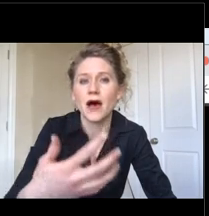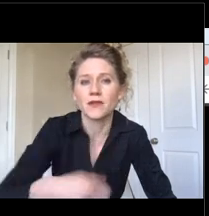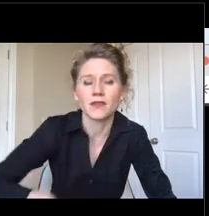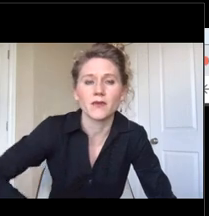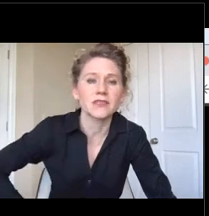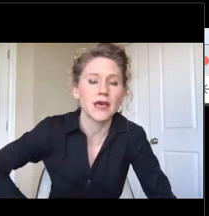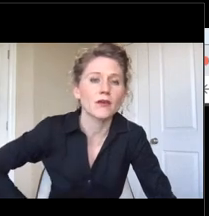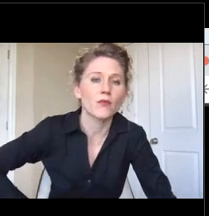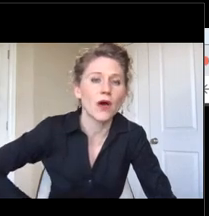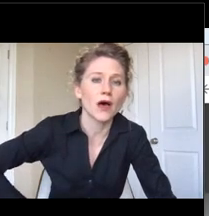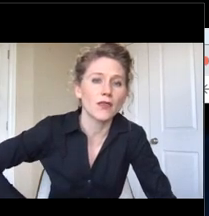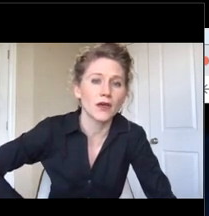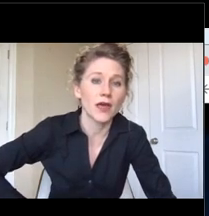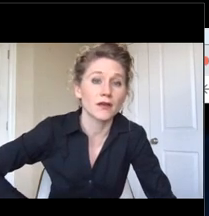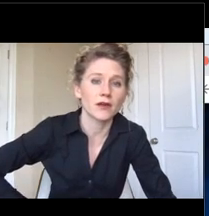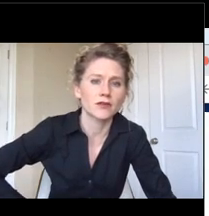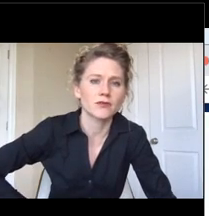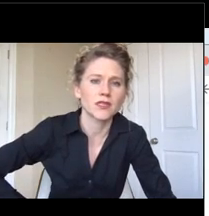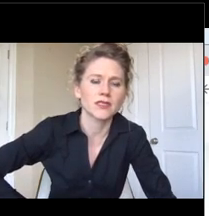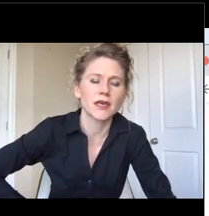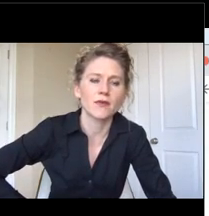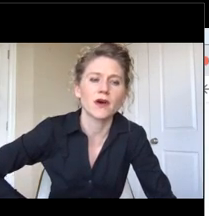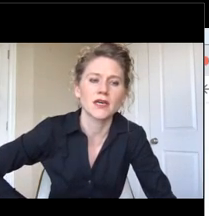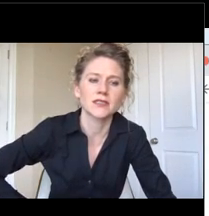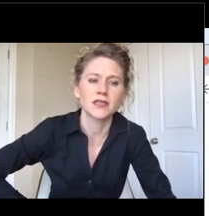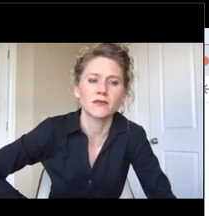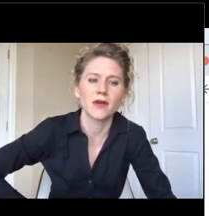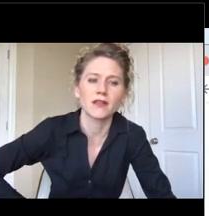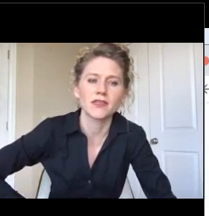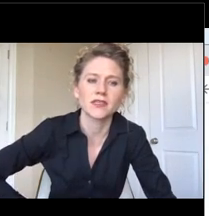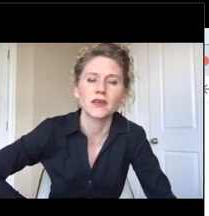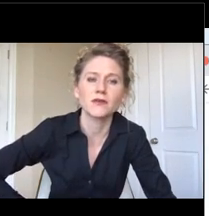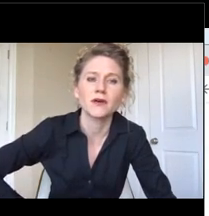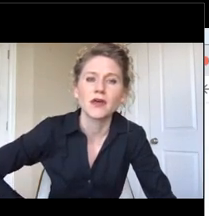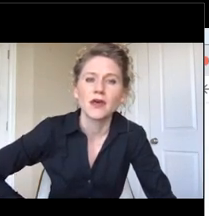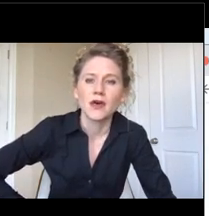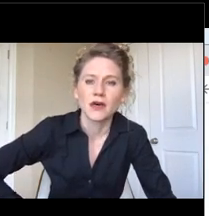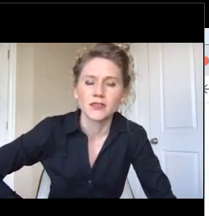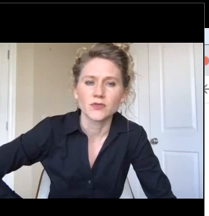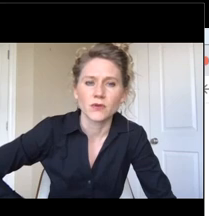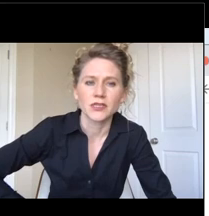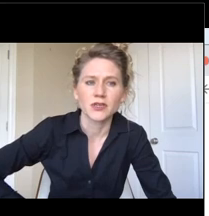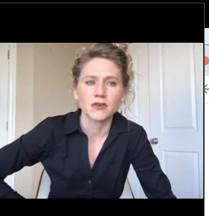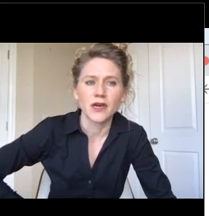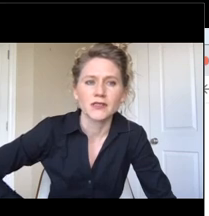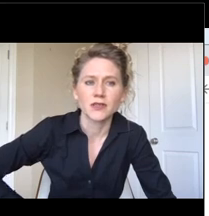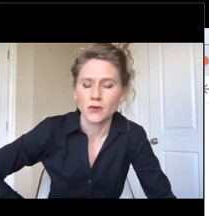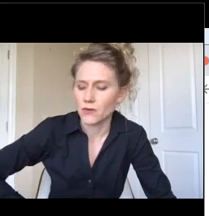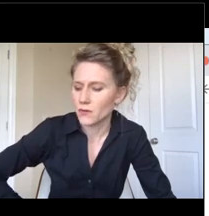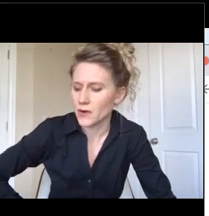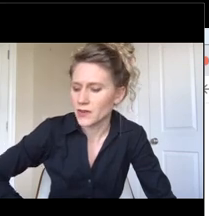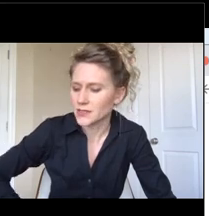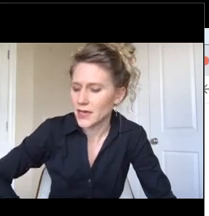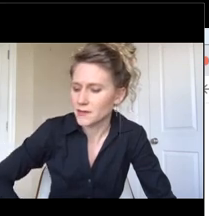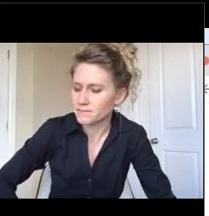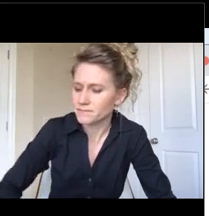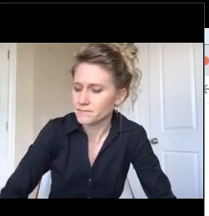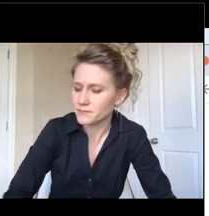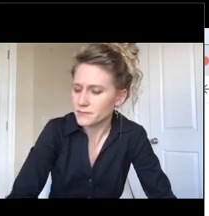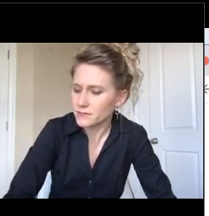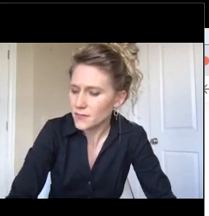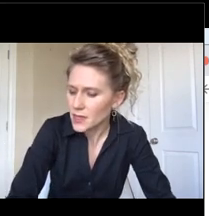you to populate the website, the calculator tools on the site with costs that are relevant to you. So just want to make sure you guys know where that's